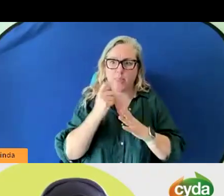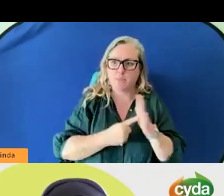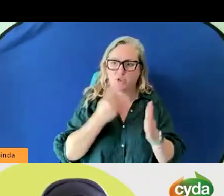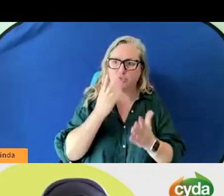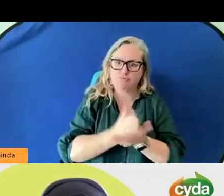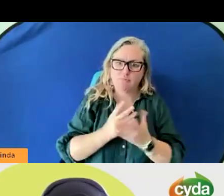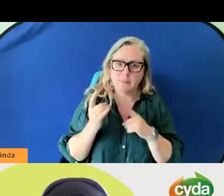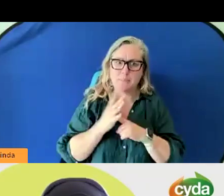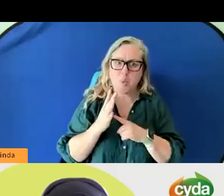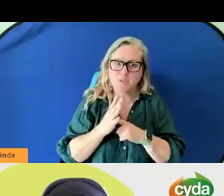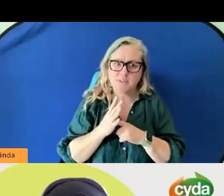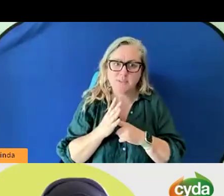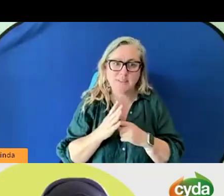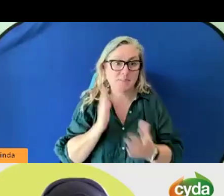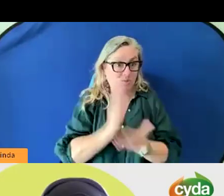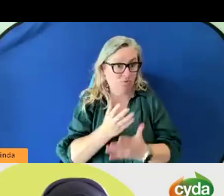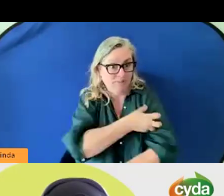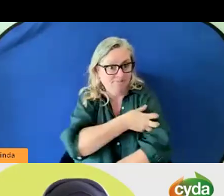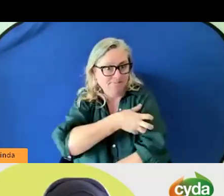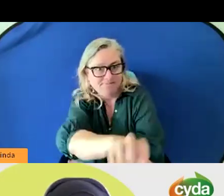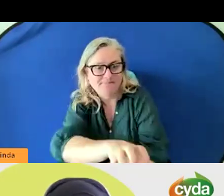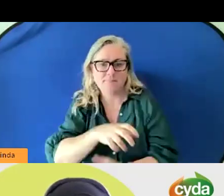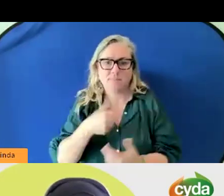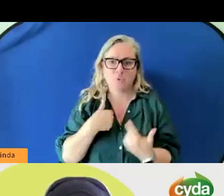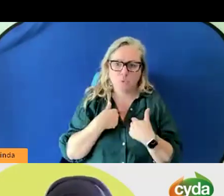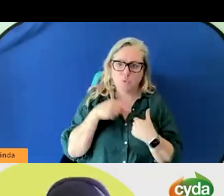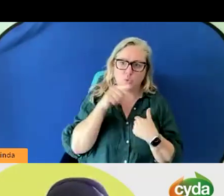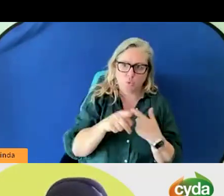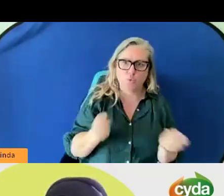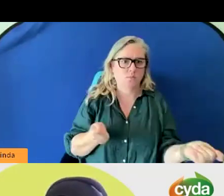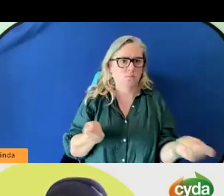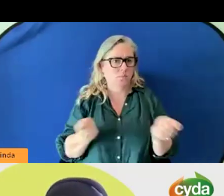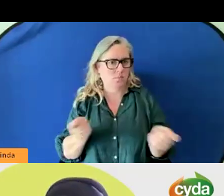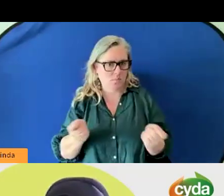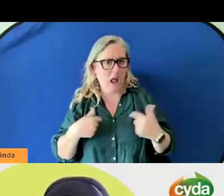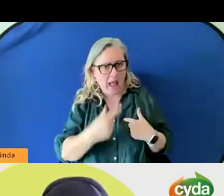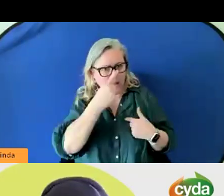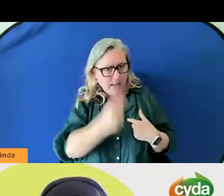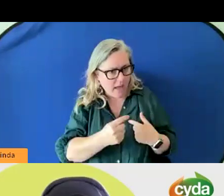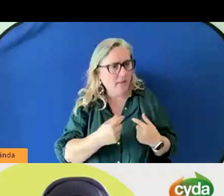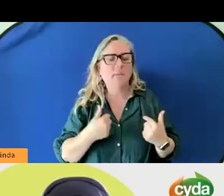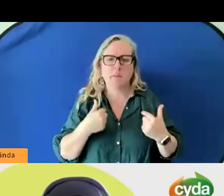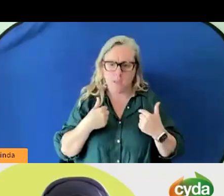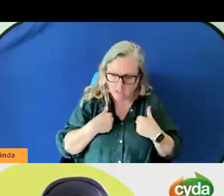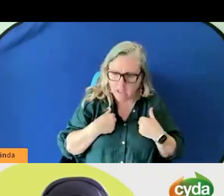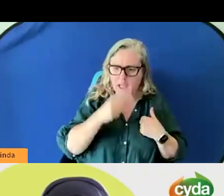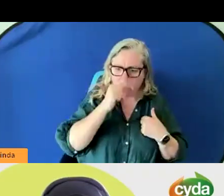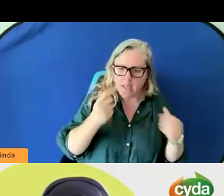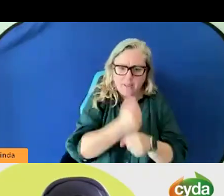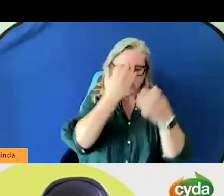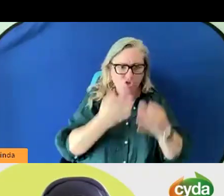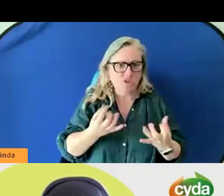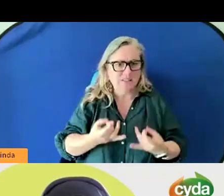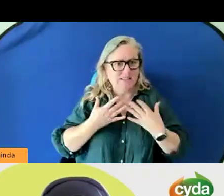important, because it's all about empowering people to reclaim that agency and, equipping them with the tools and resources from